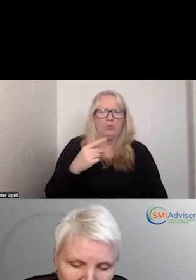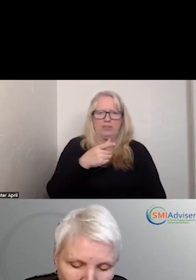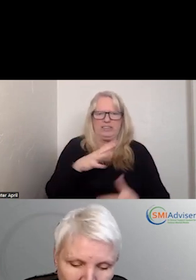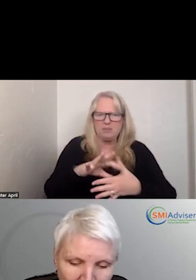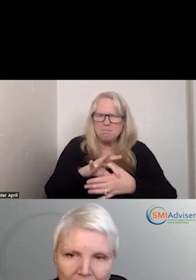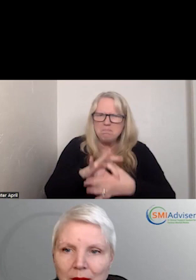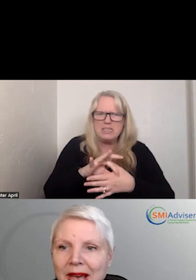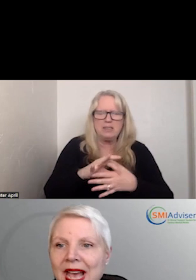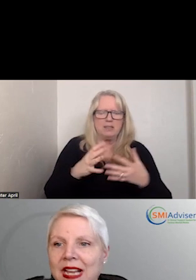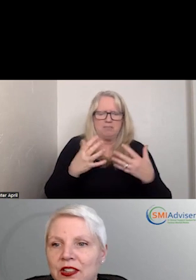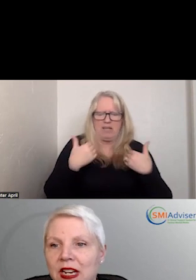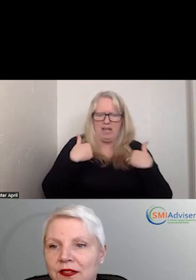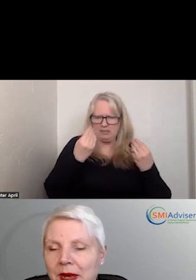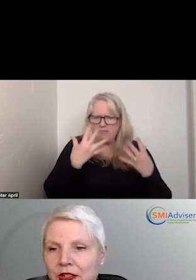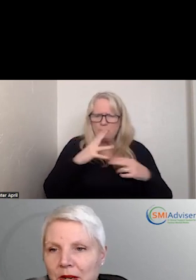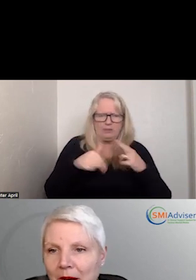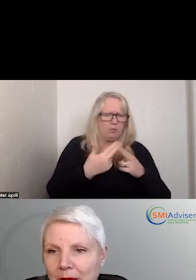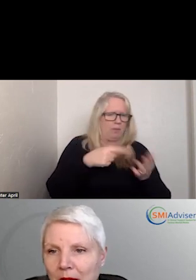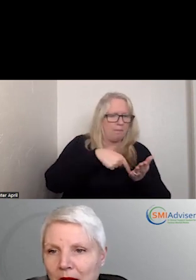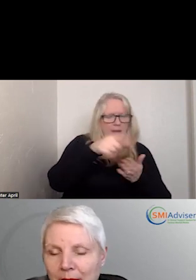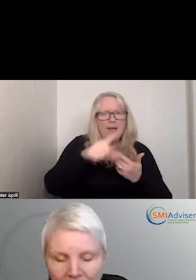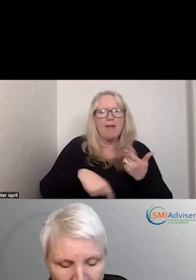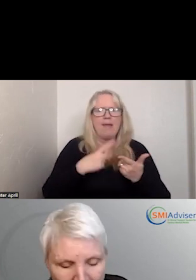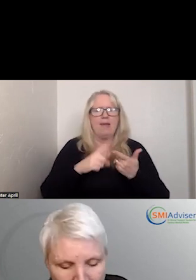information about pay, it's got information about